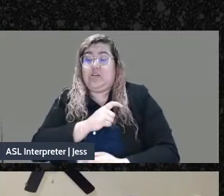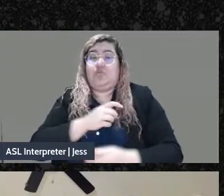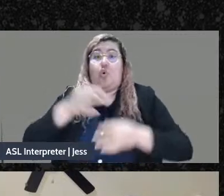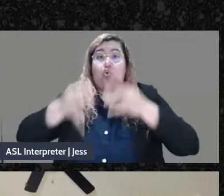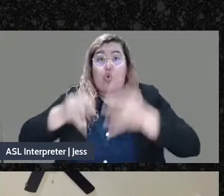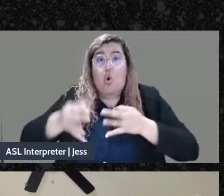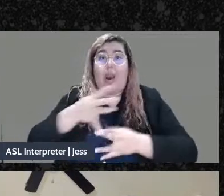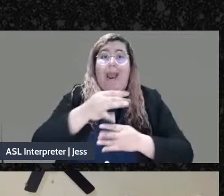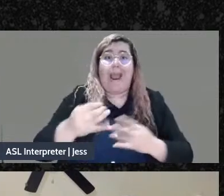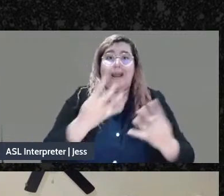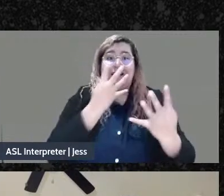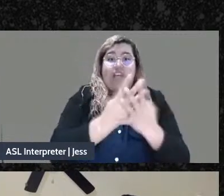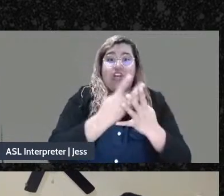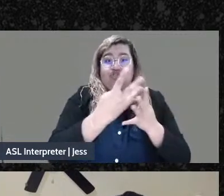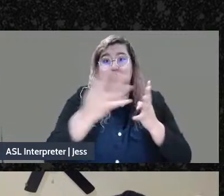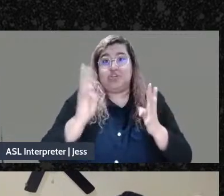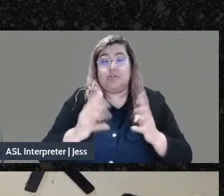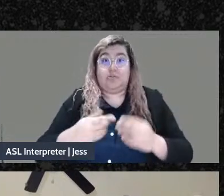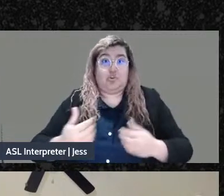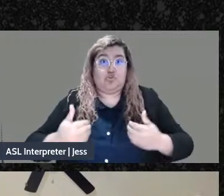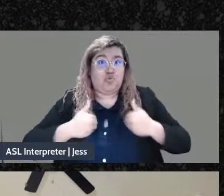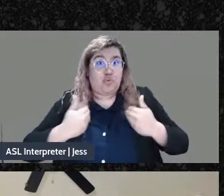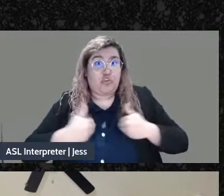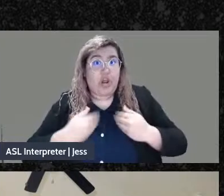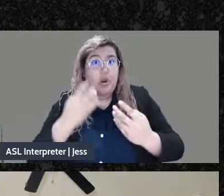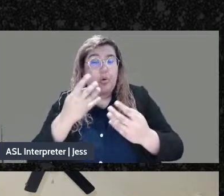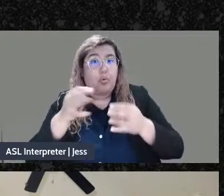court. We talking about the district attorney's